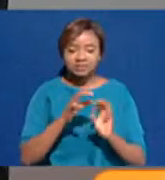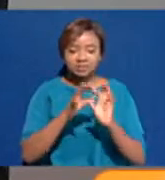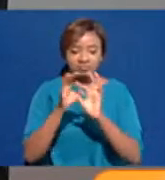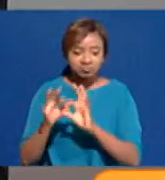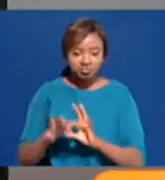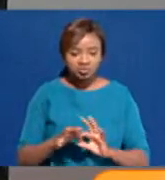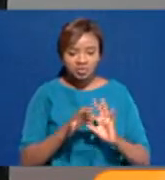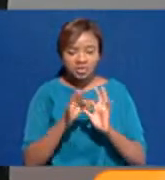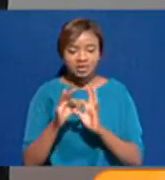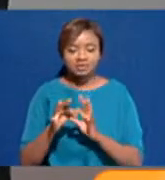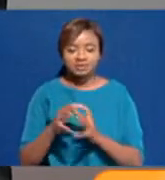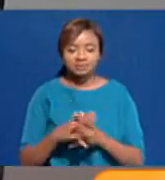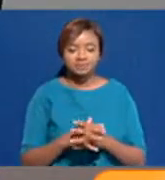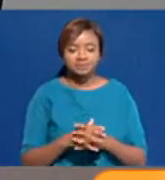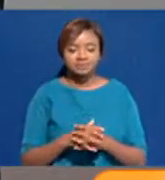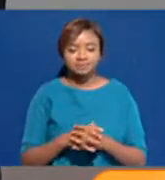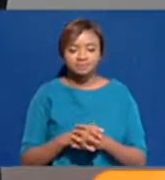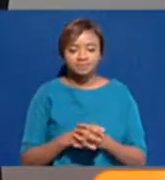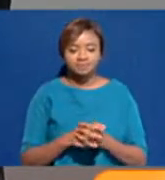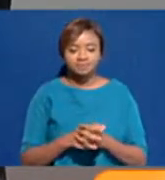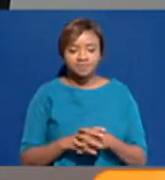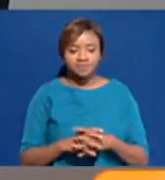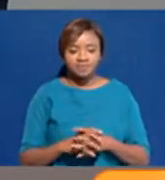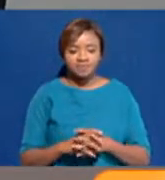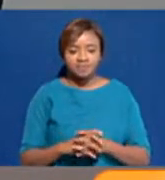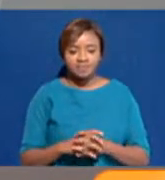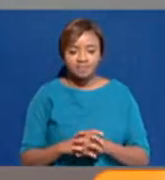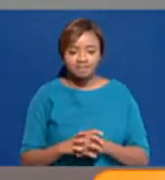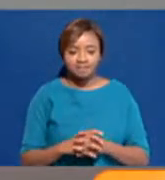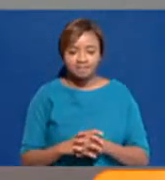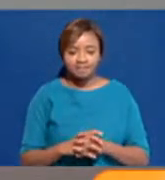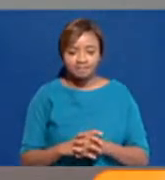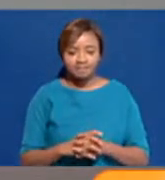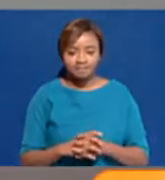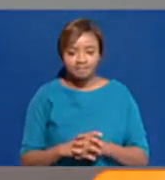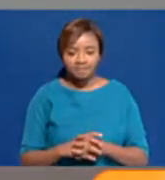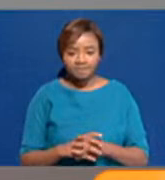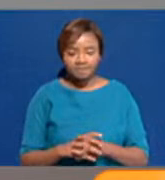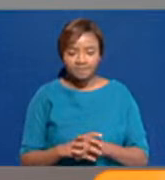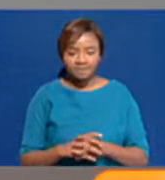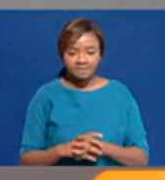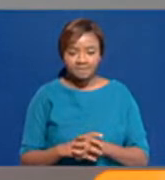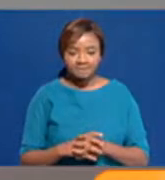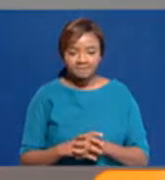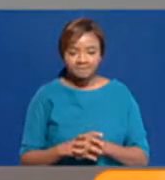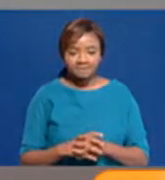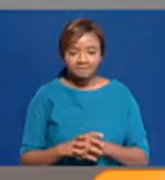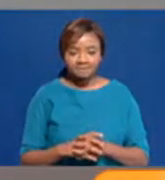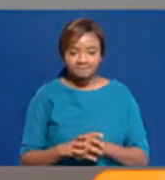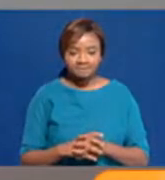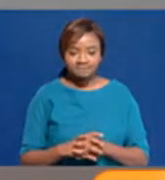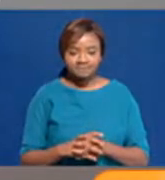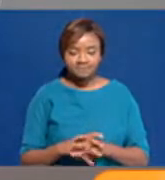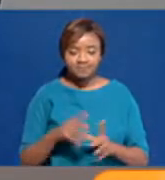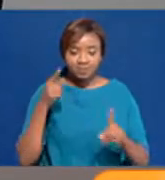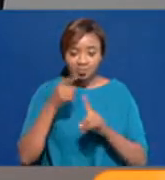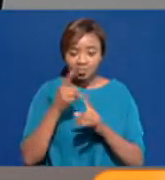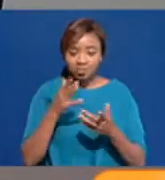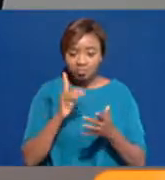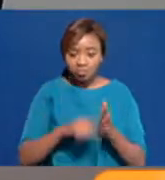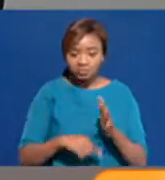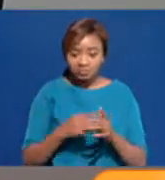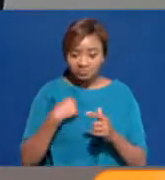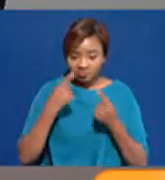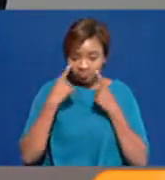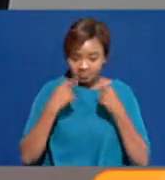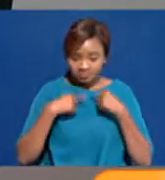an instrument of your power, not as a means for your gains, but for his sake, for